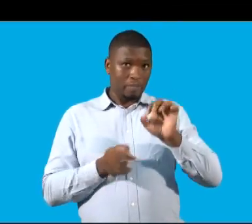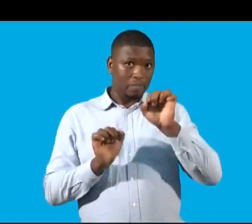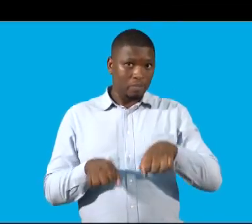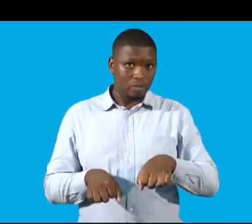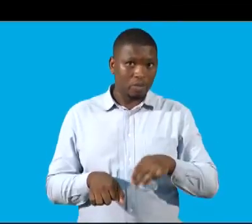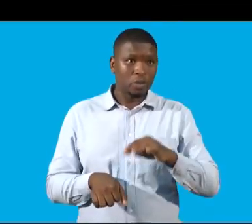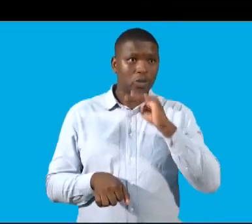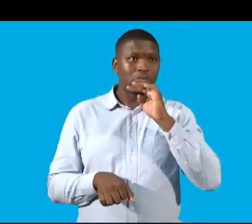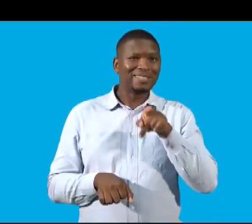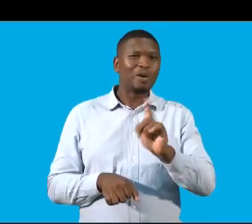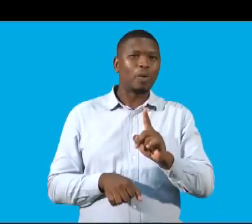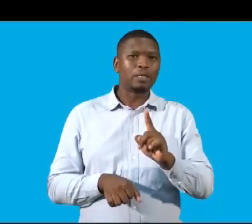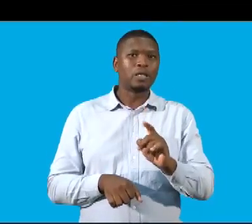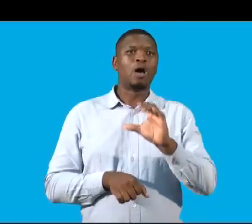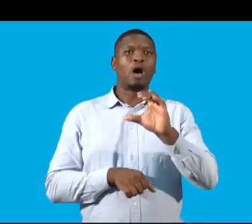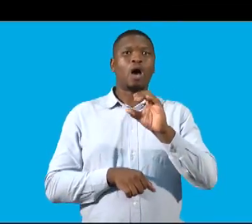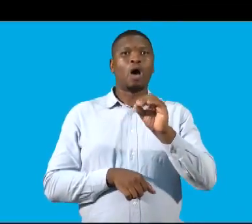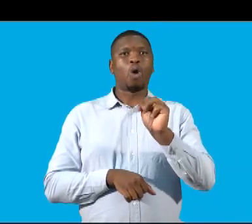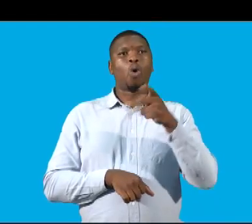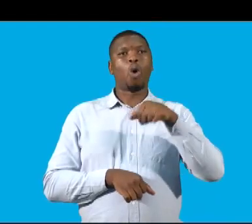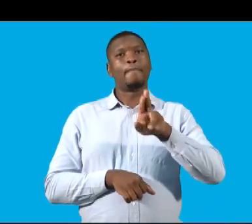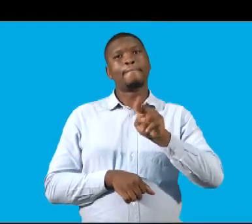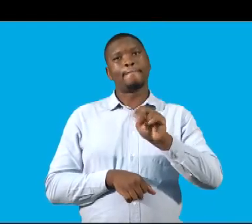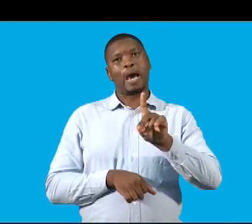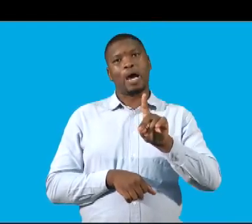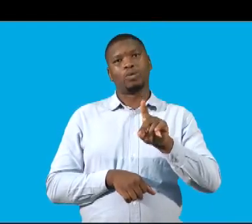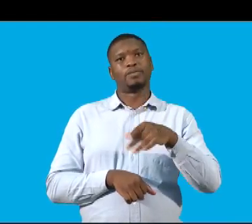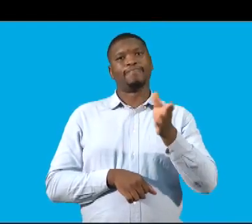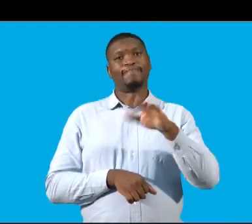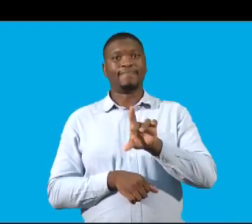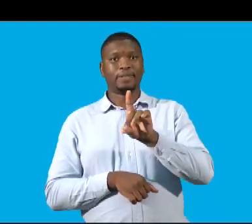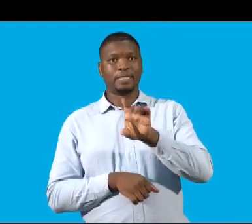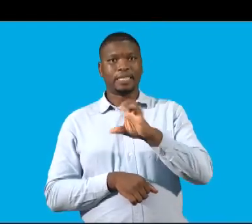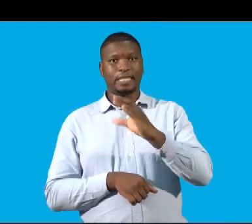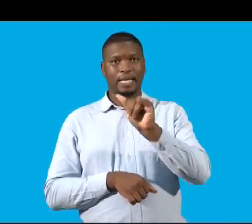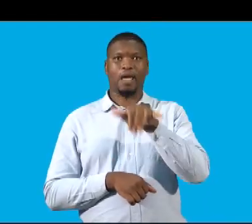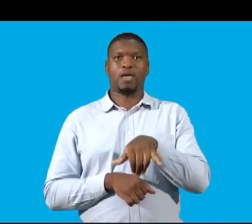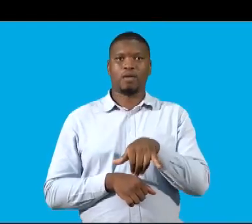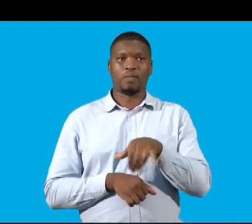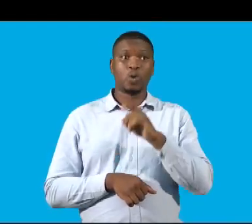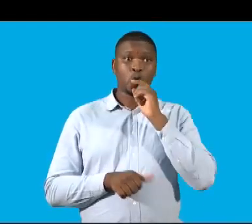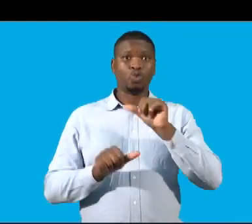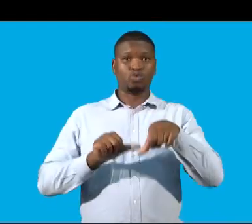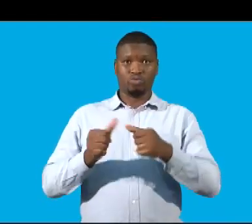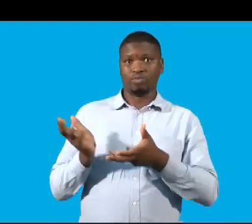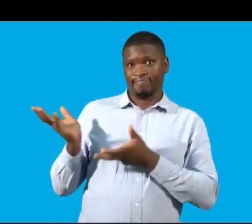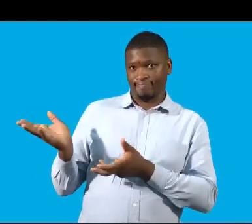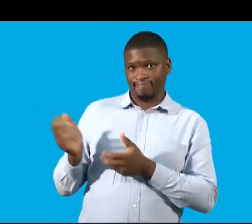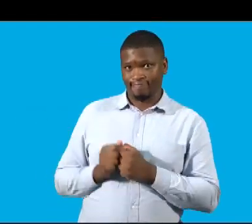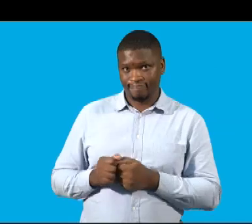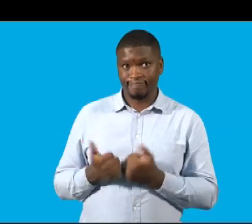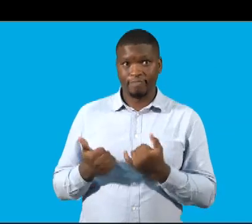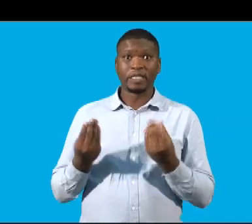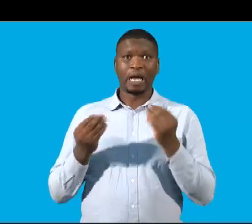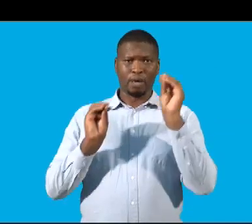the formula for a compound decay. So there we have the formula there. And then when we substitute